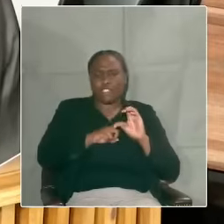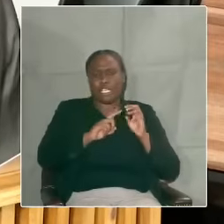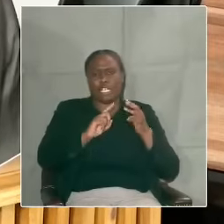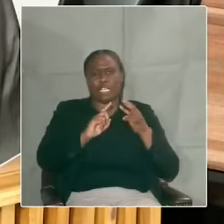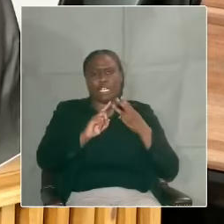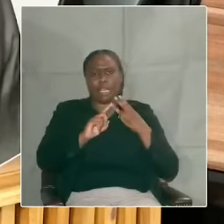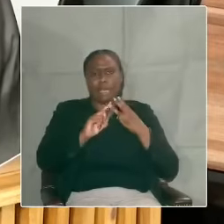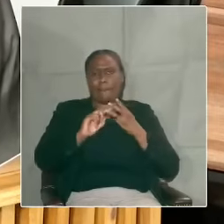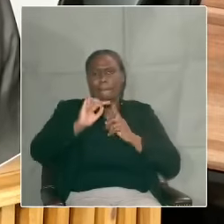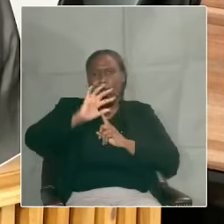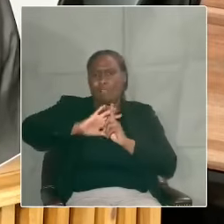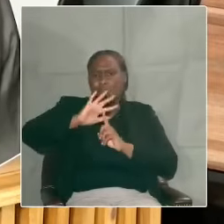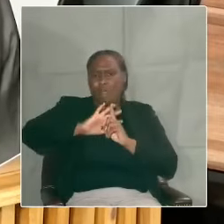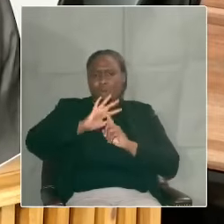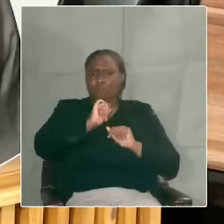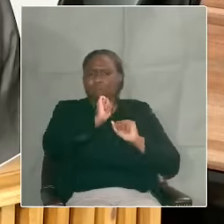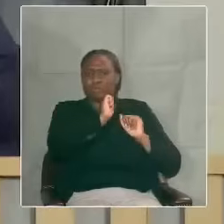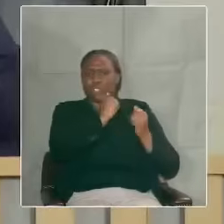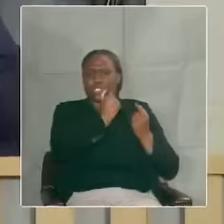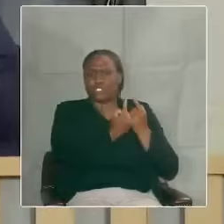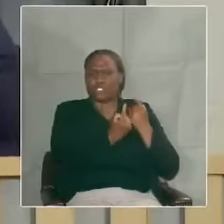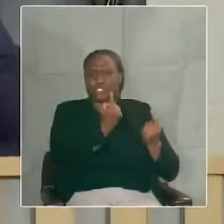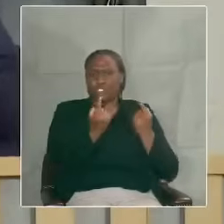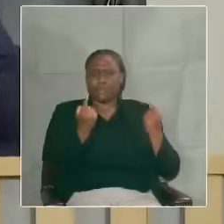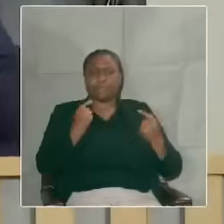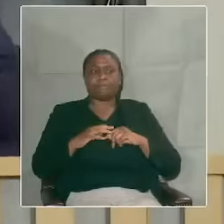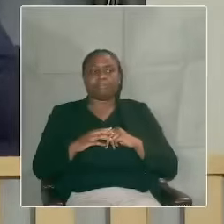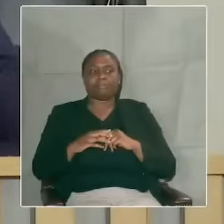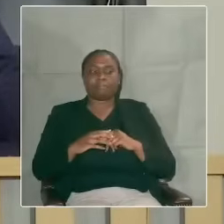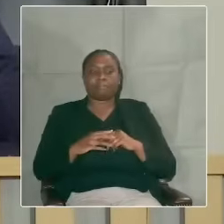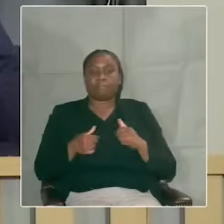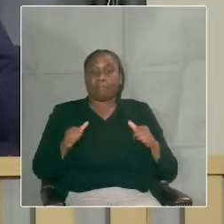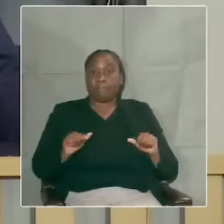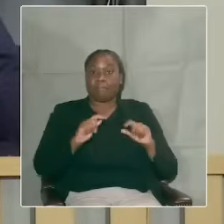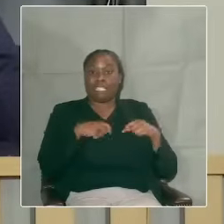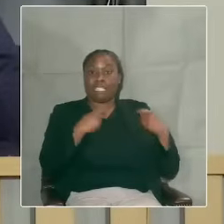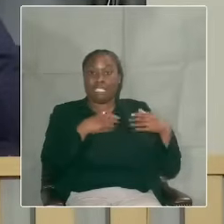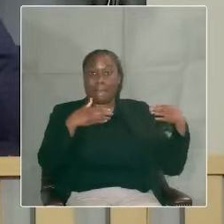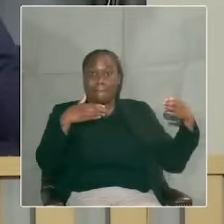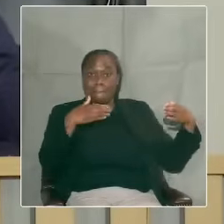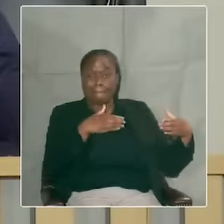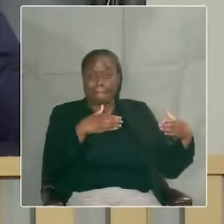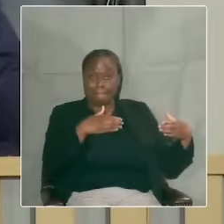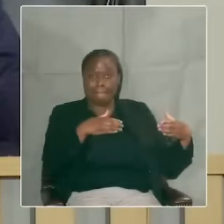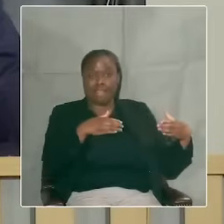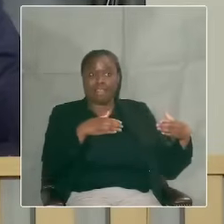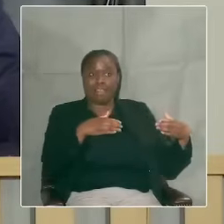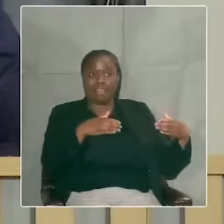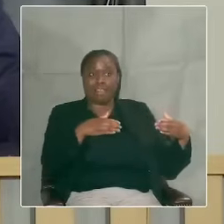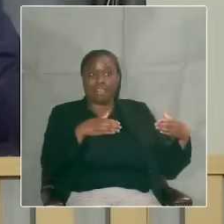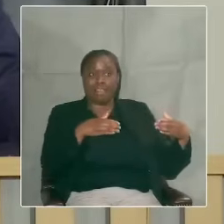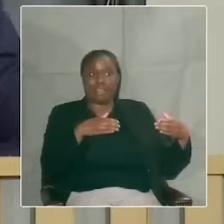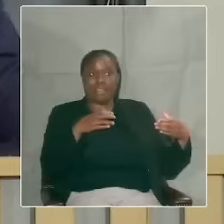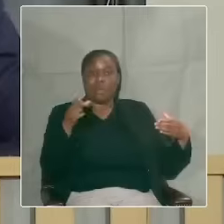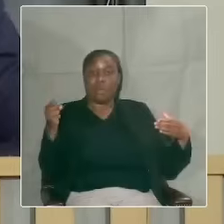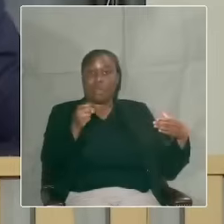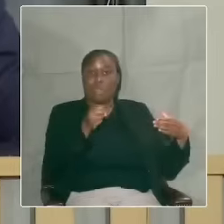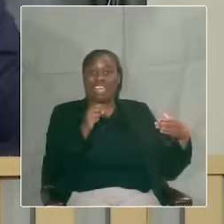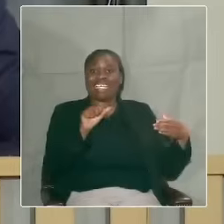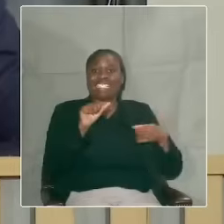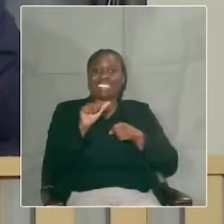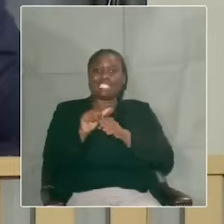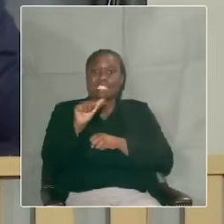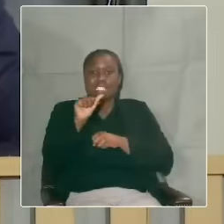that. Further, the team has since been allocated a team of 16